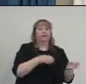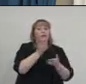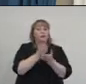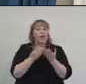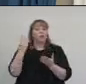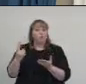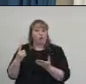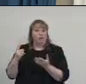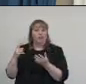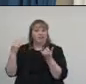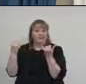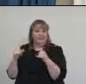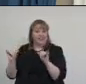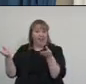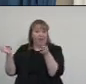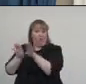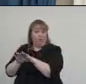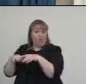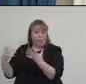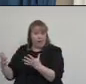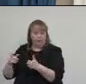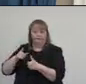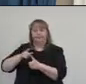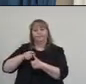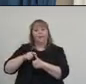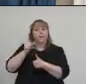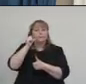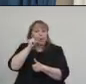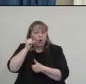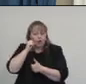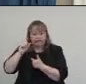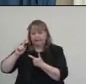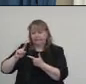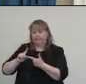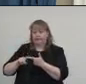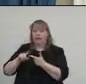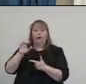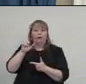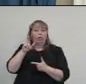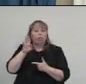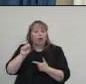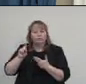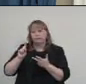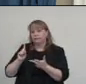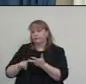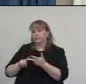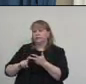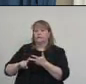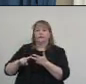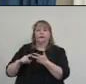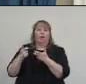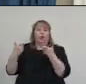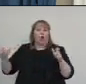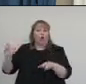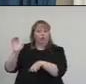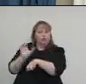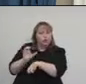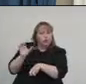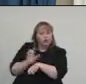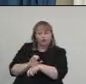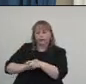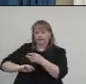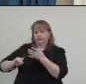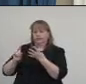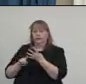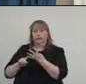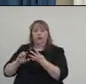will remain closed, as will malls, large sporting events, large in-person places of worship, and concerts. I